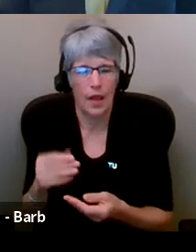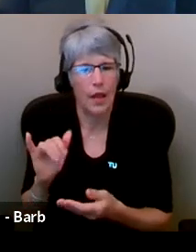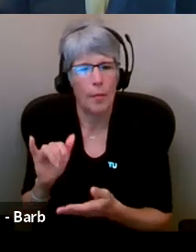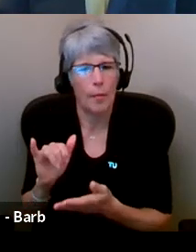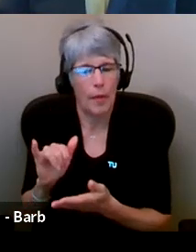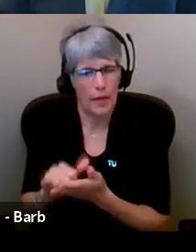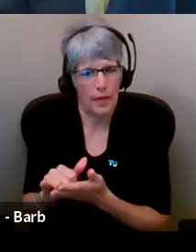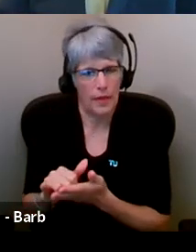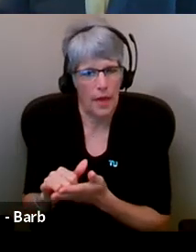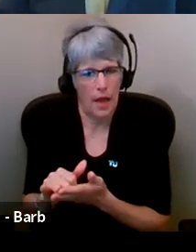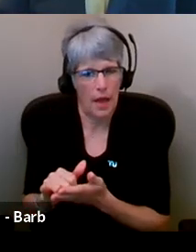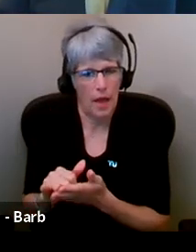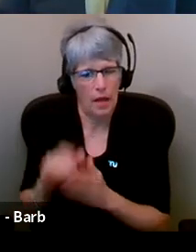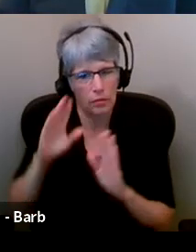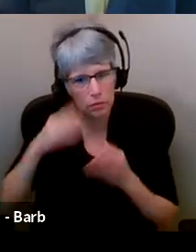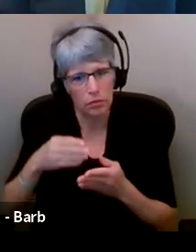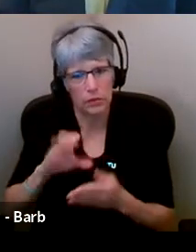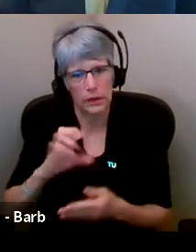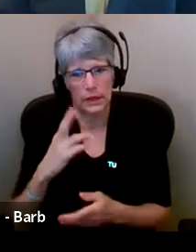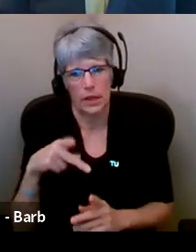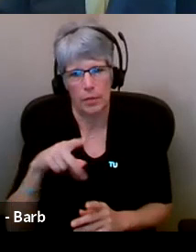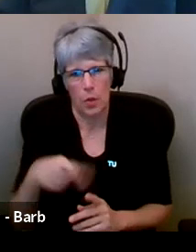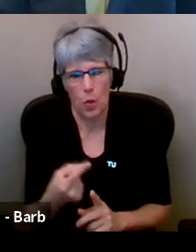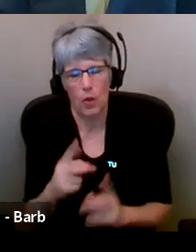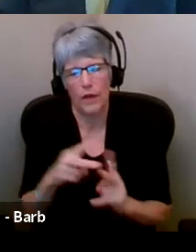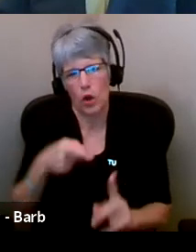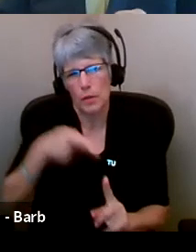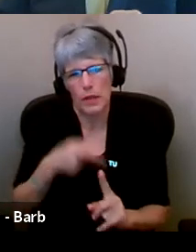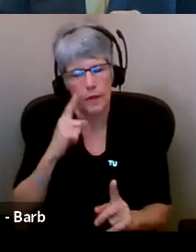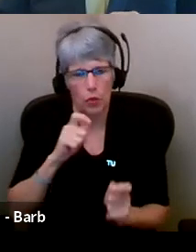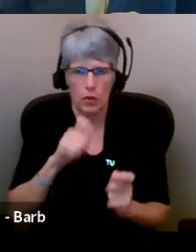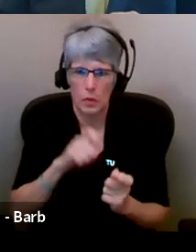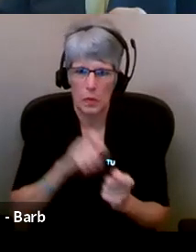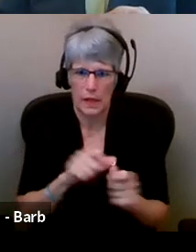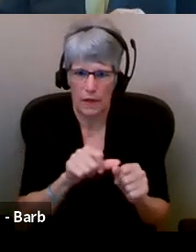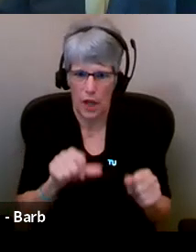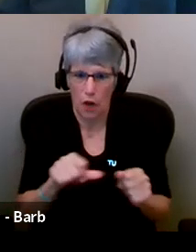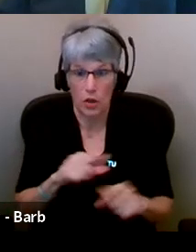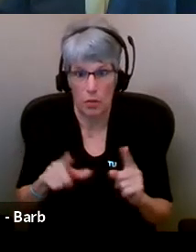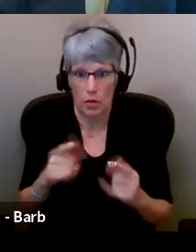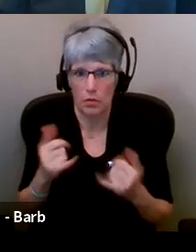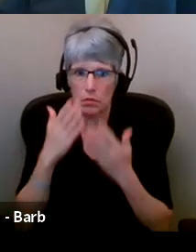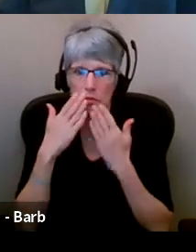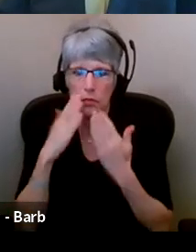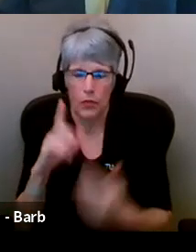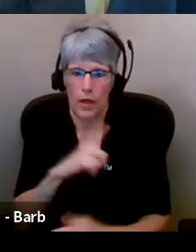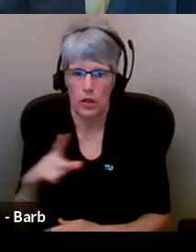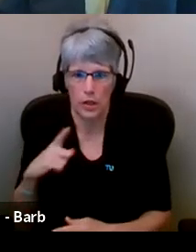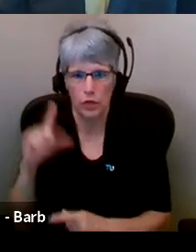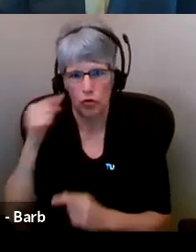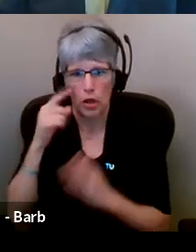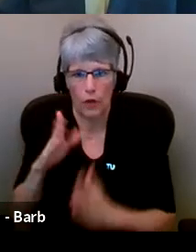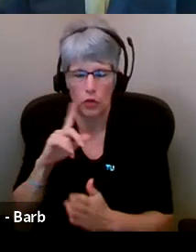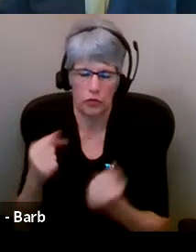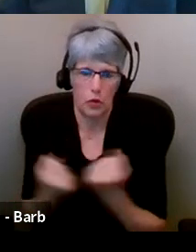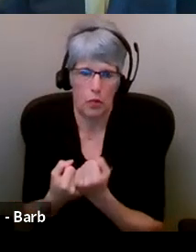into the College of Health Professions, and it's very specific to certain areas, but we're very grateful to the legislature and the governor for their support